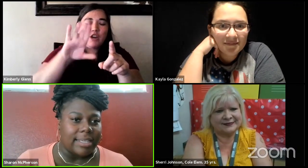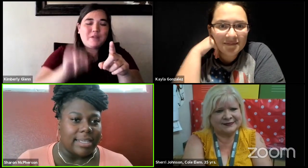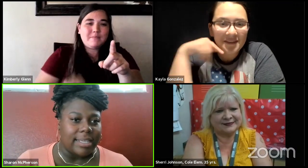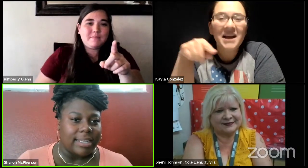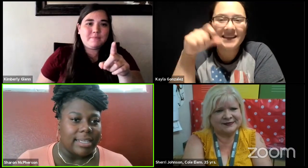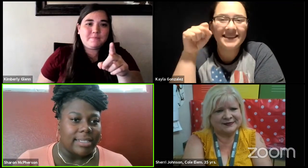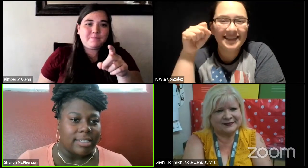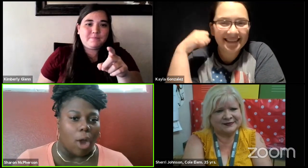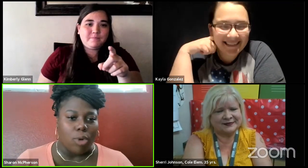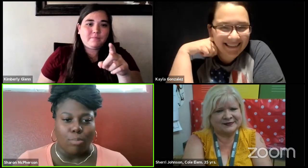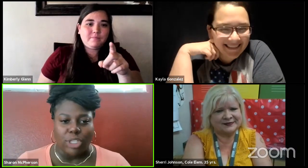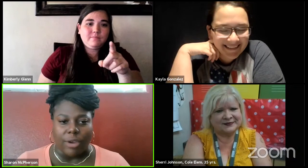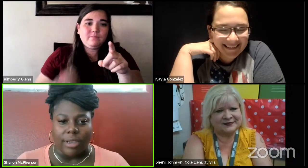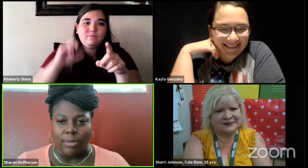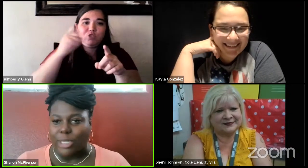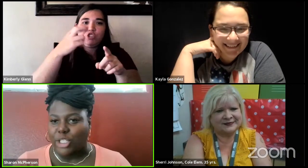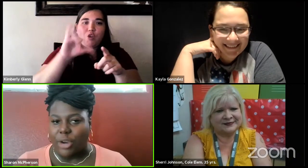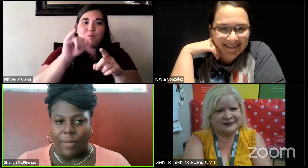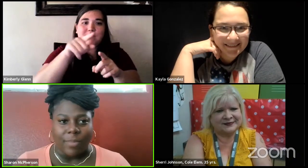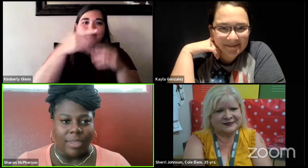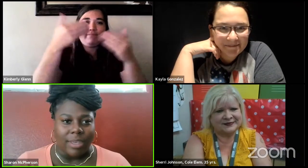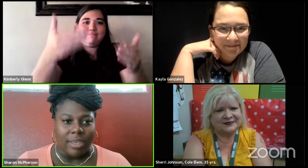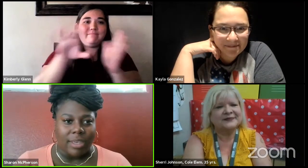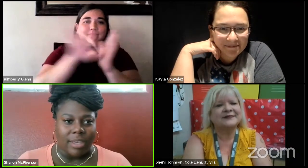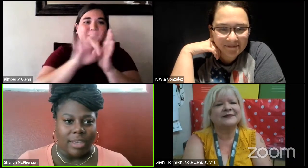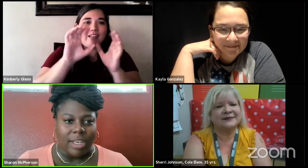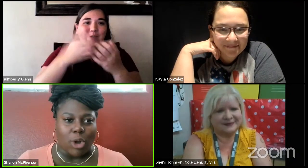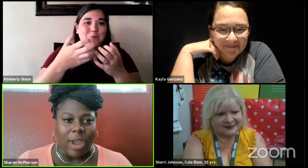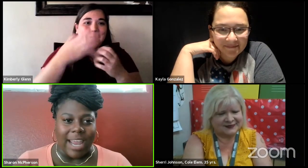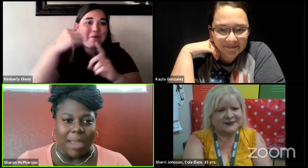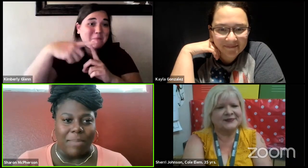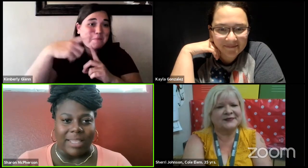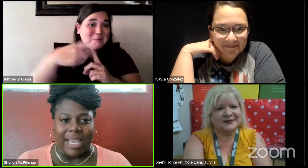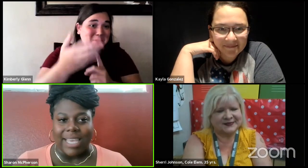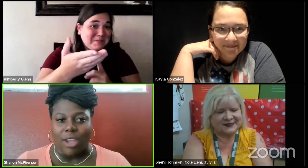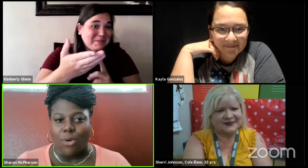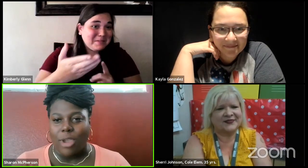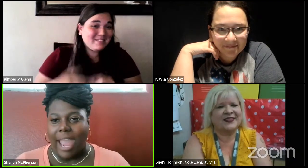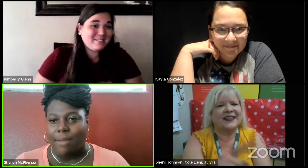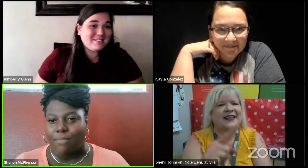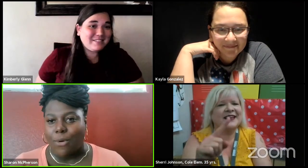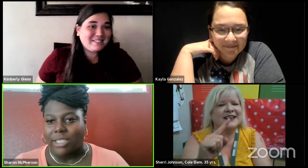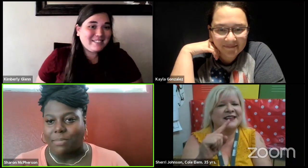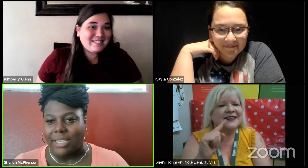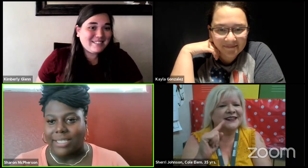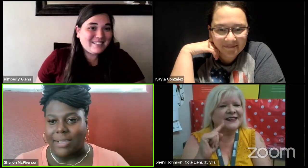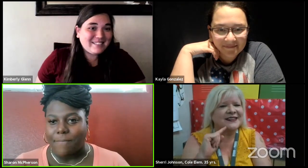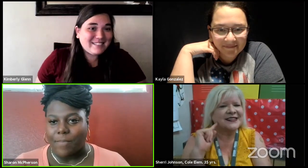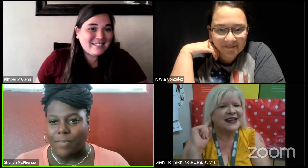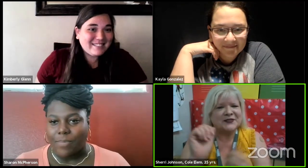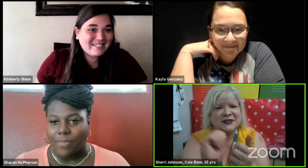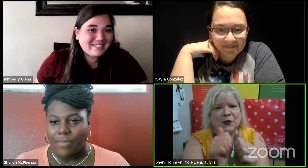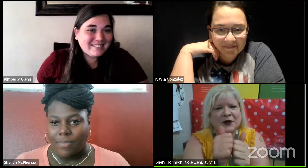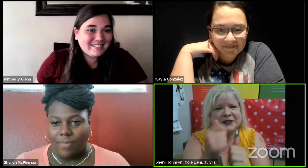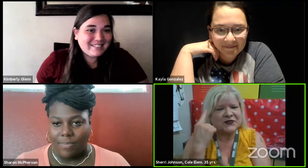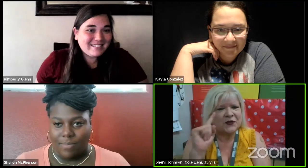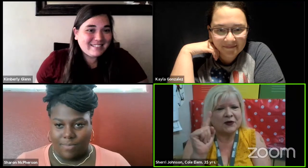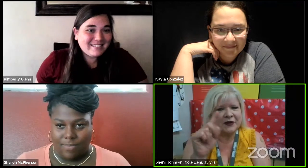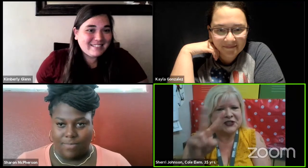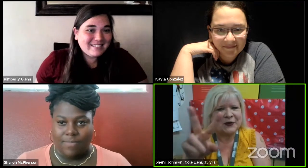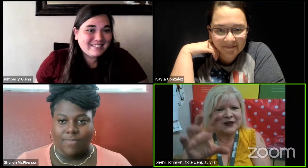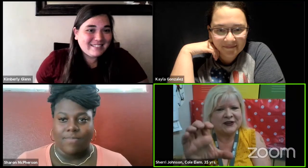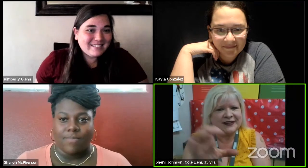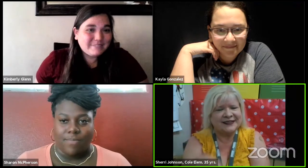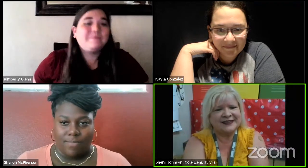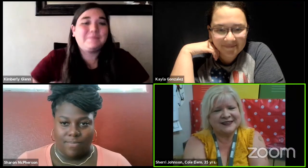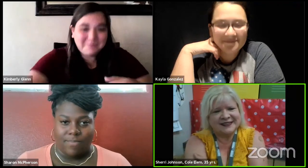Kayla. Oh, nope, Sherry. It's Sherry. You'll go ahead and pick the next category and points, please. Deaf sports